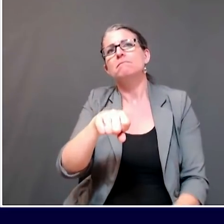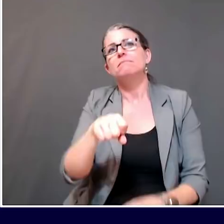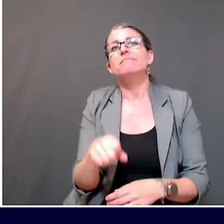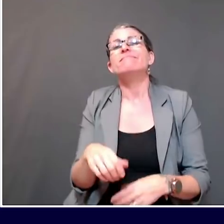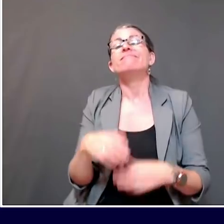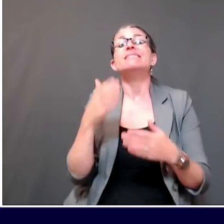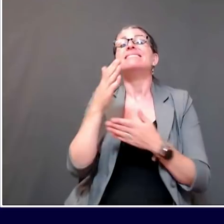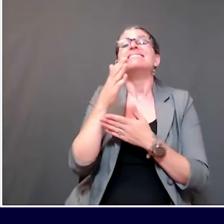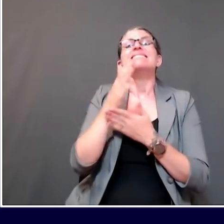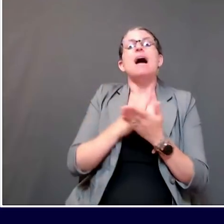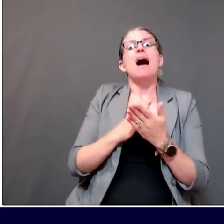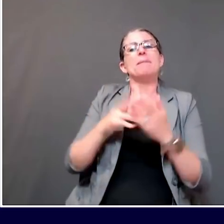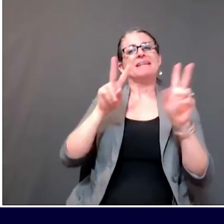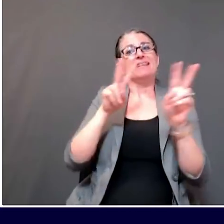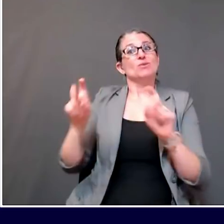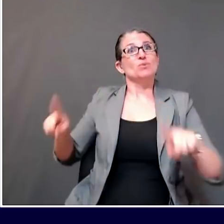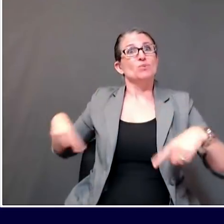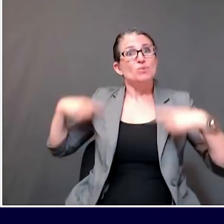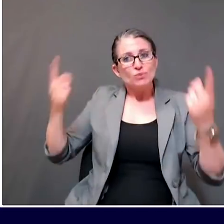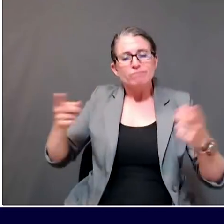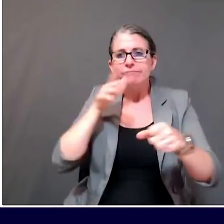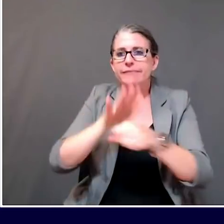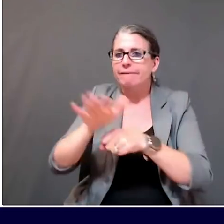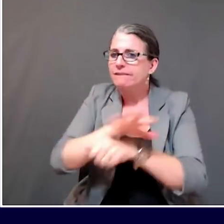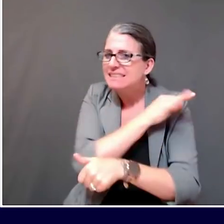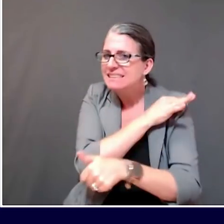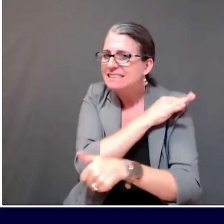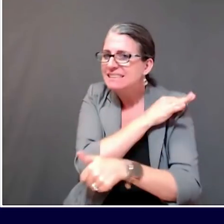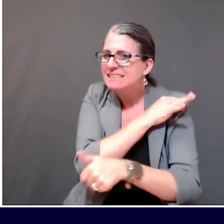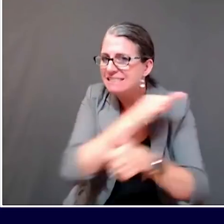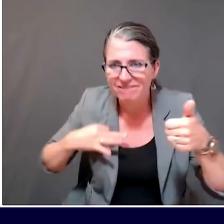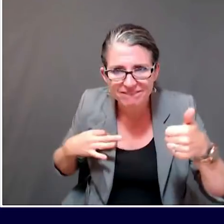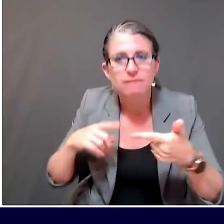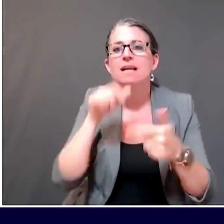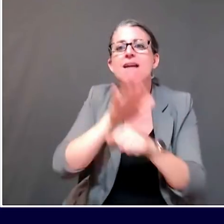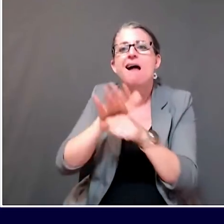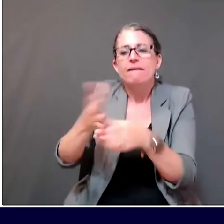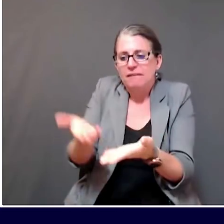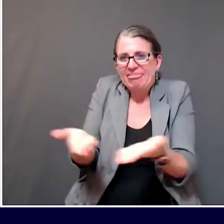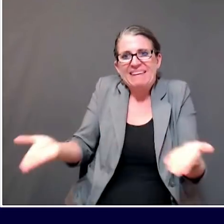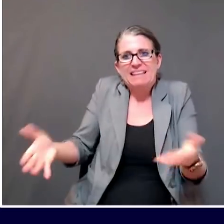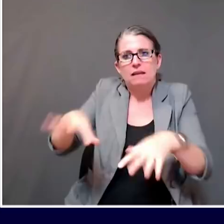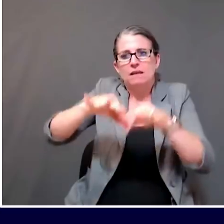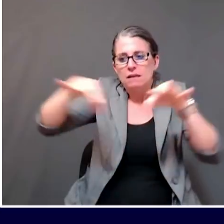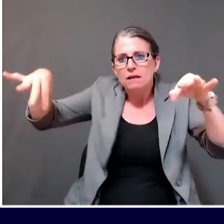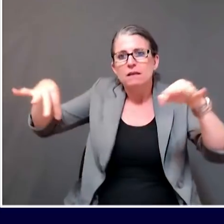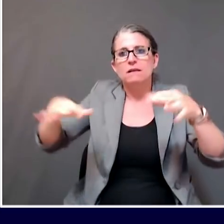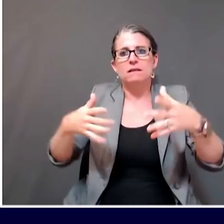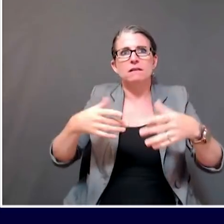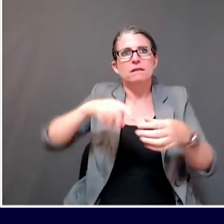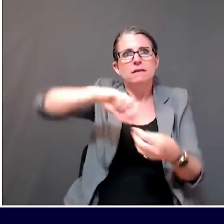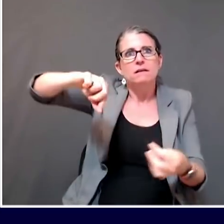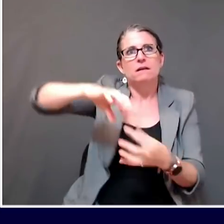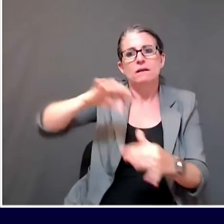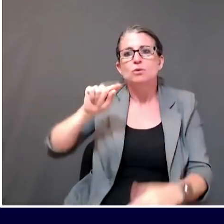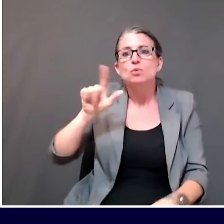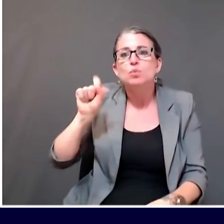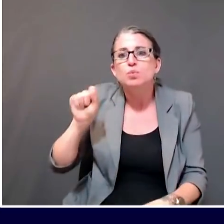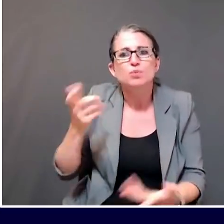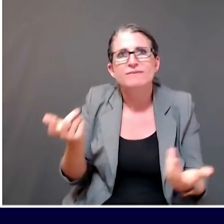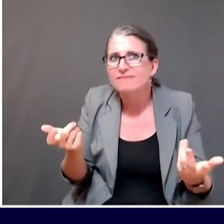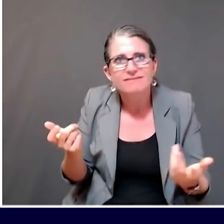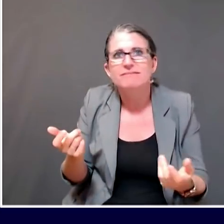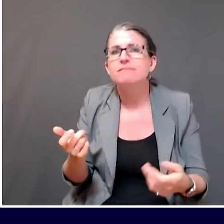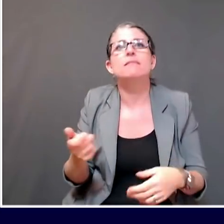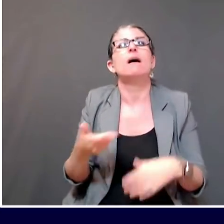their patients tested, especially knowing that rural Maine has particular challenges in access. So we want to make sure that we are not